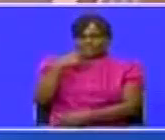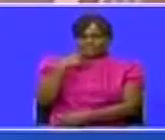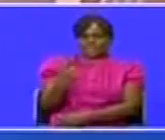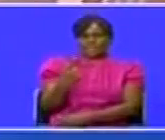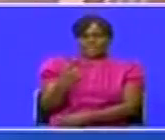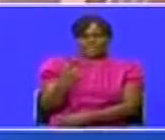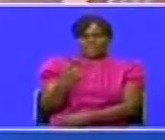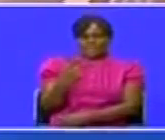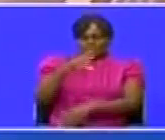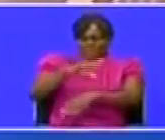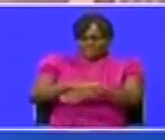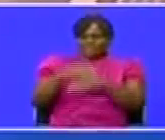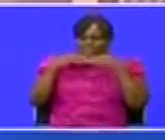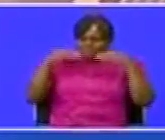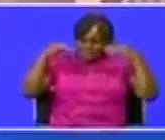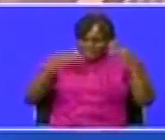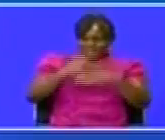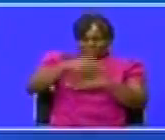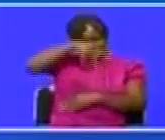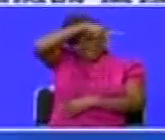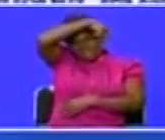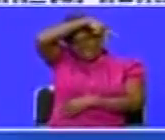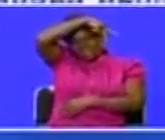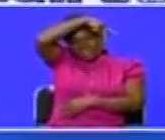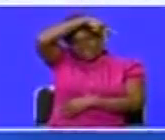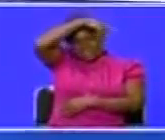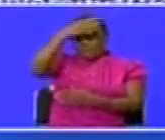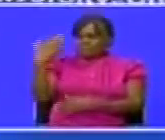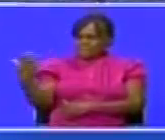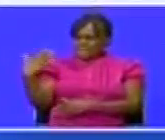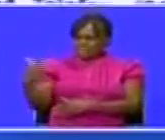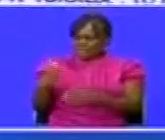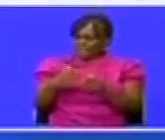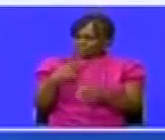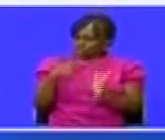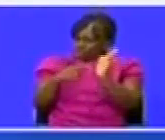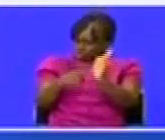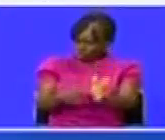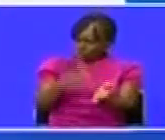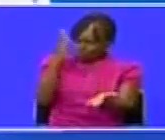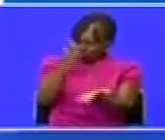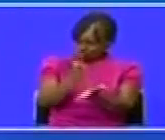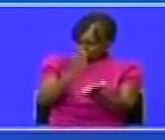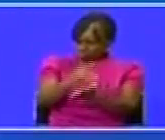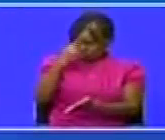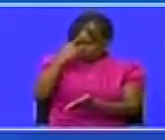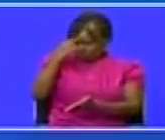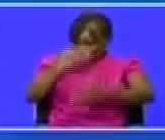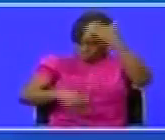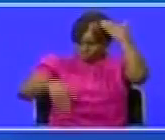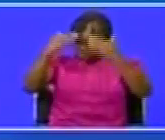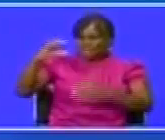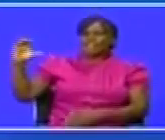says captured his smile after graduating. Papers seen by the lead indicate that indeed the University of Punjab admitted